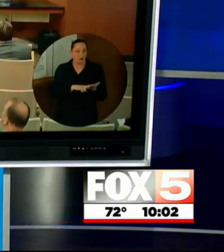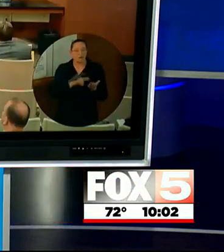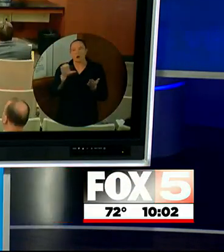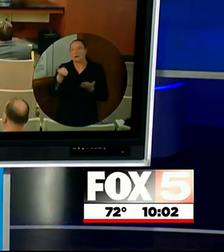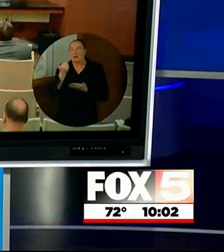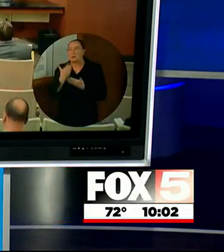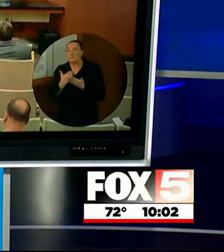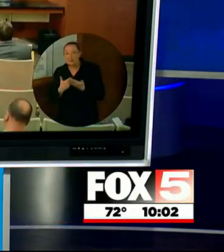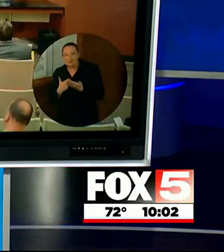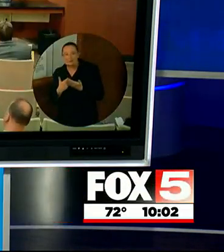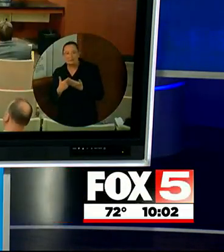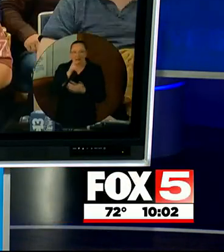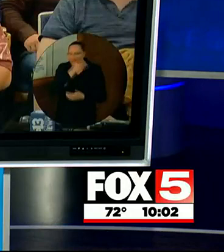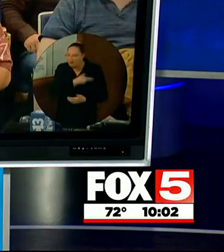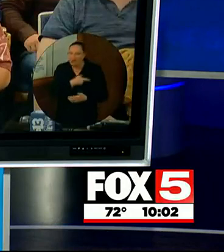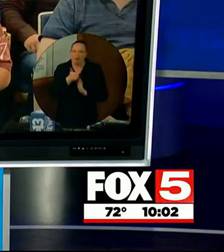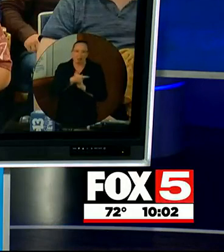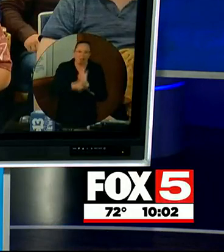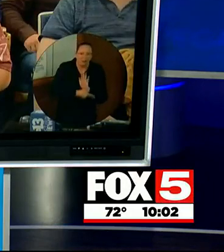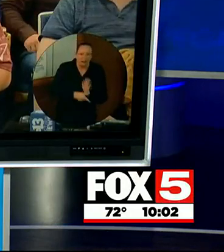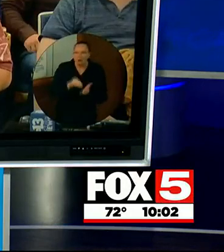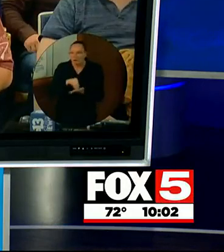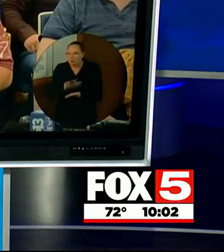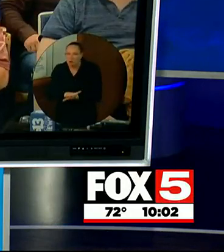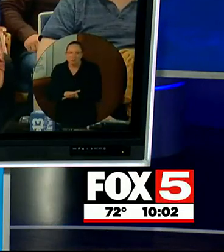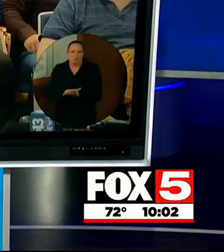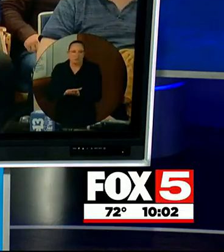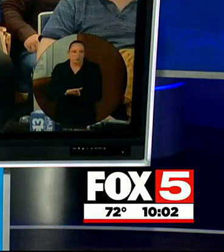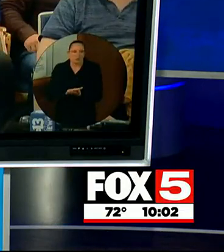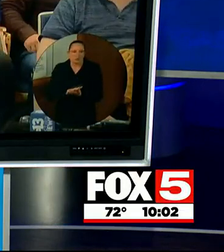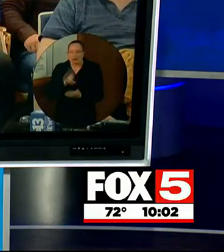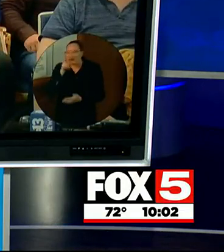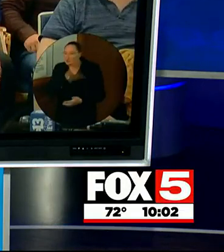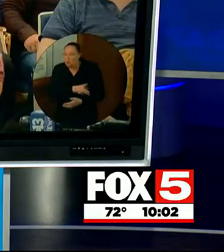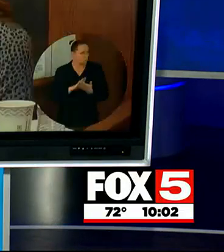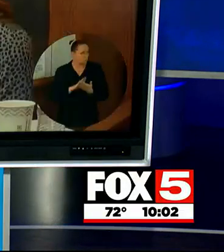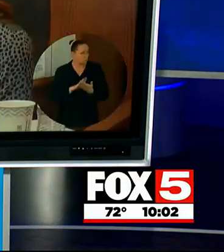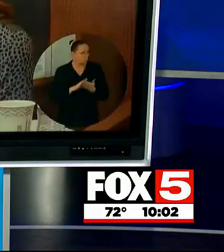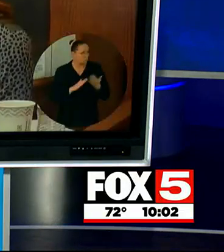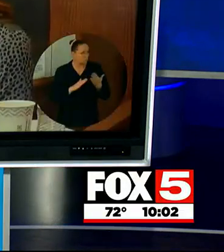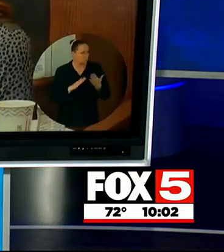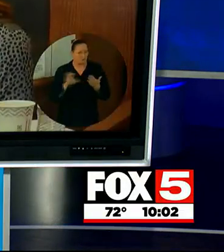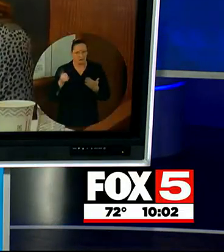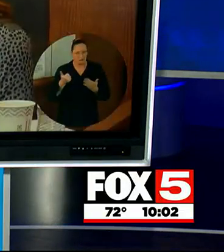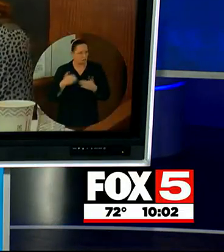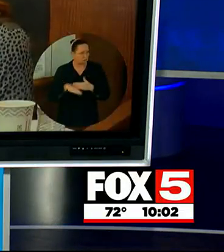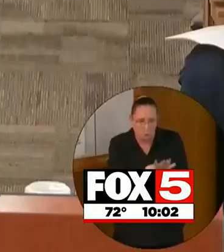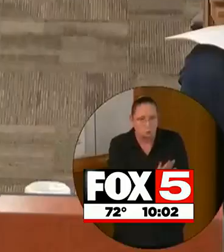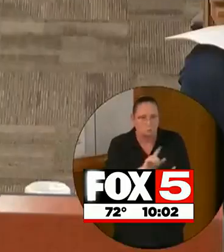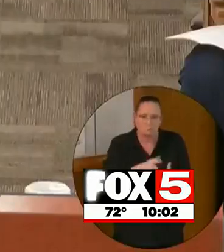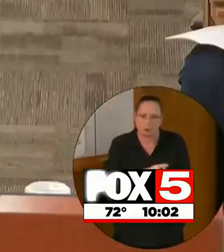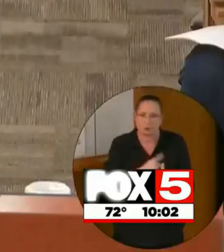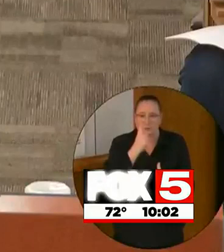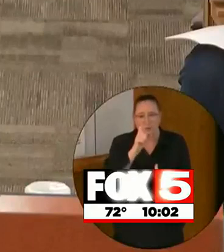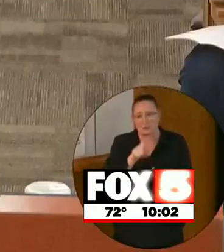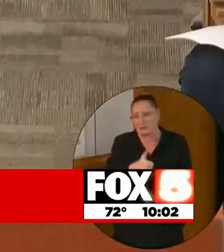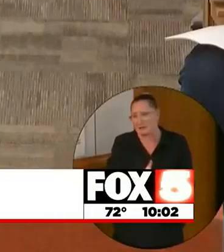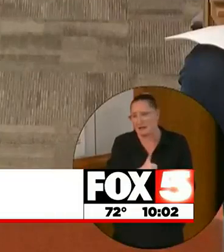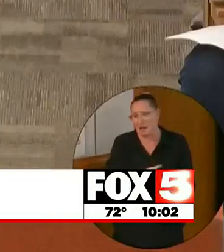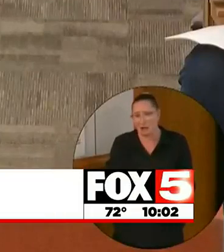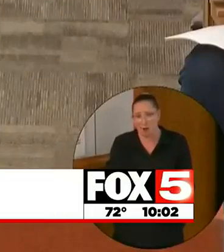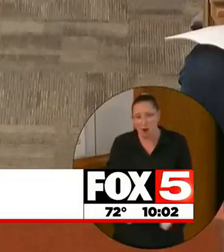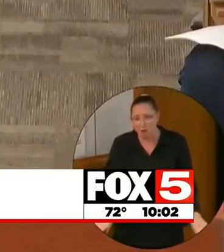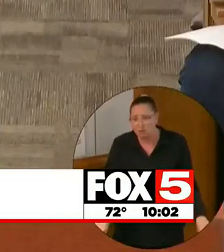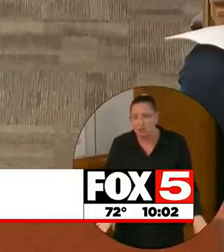and serve as hall monitors, hoping their presence will prevent the type of violence that is happening now. Our children